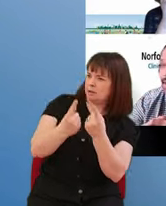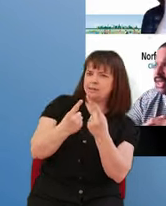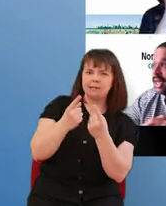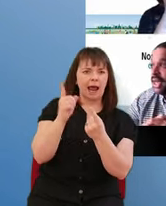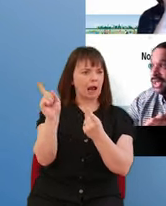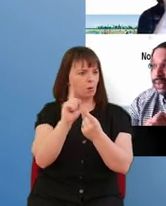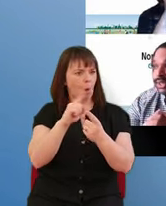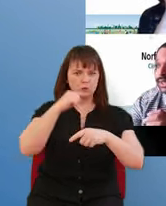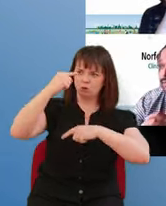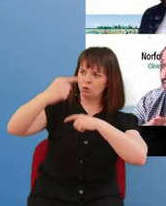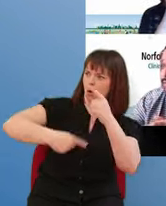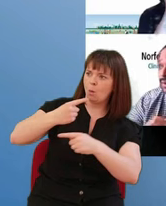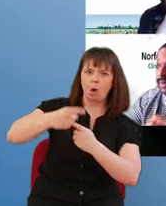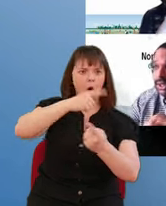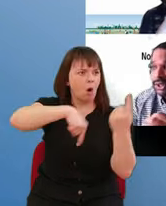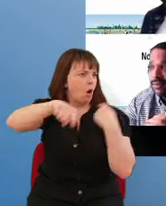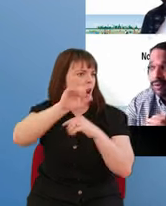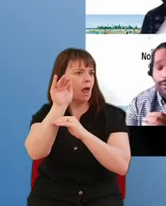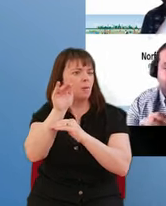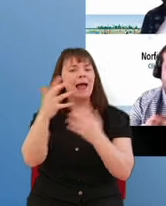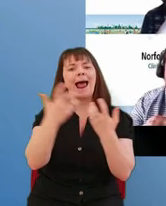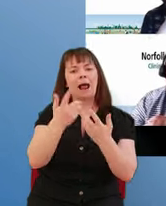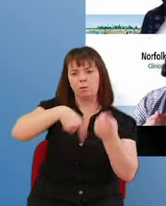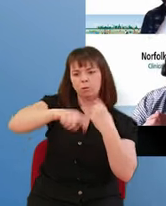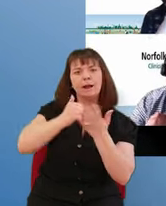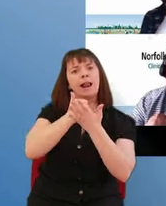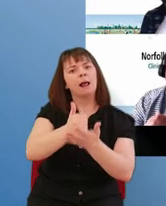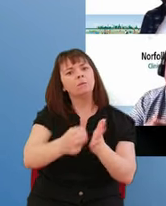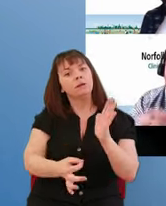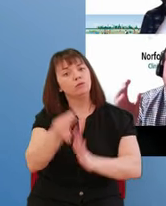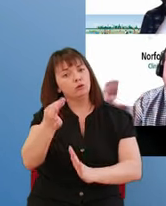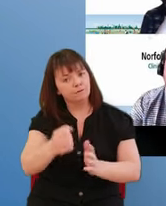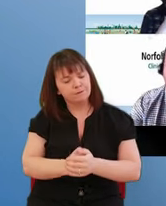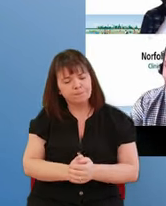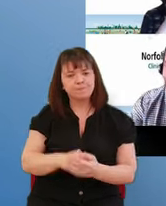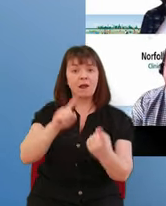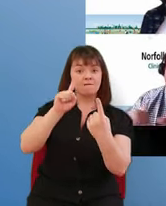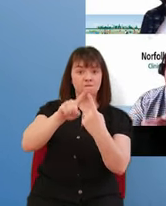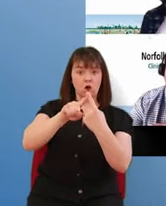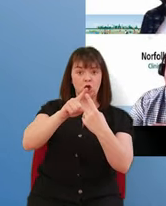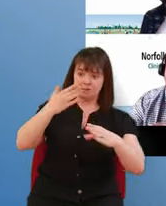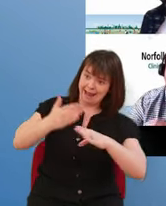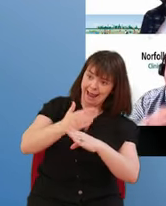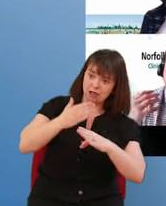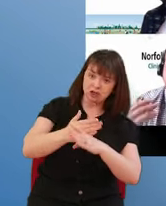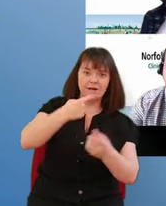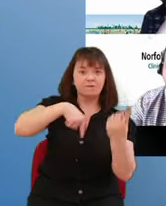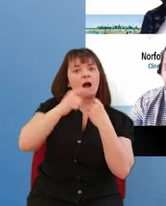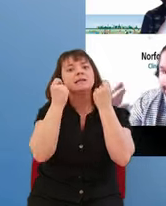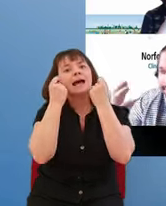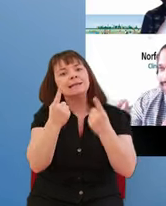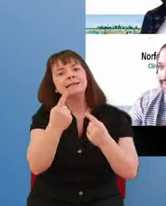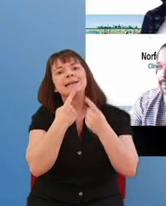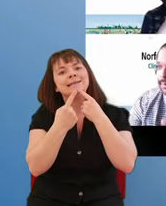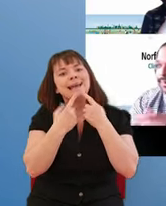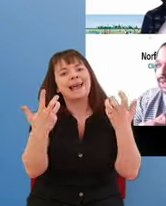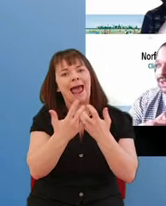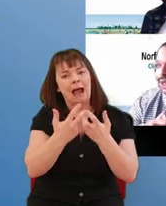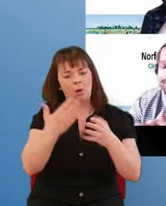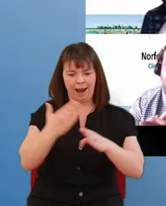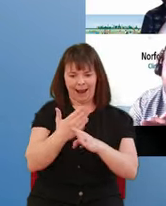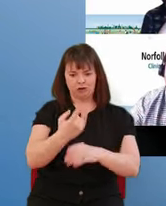Jenny Lane, as well as a time frame of completion for February 2022 to gain a full understanding of the data and propose